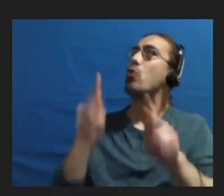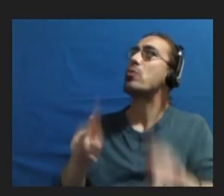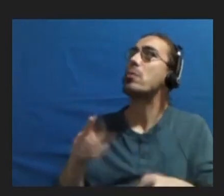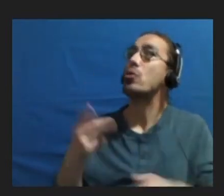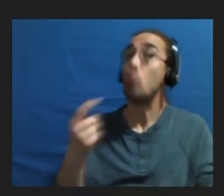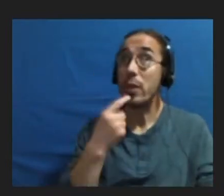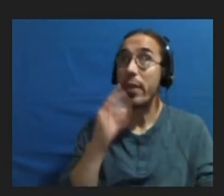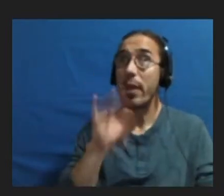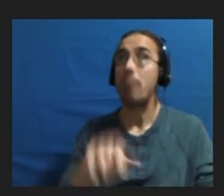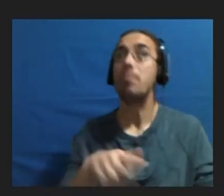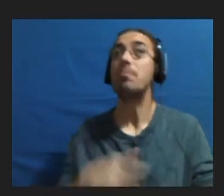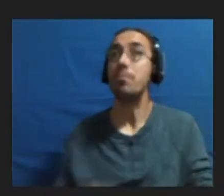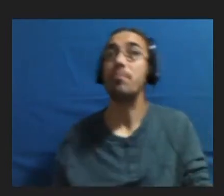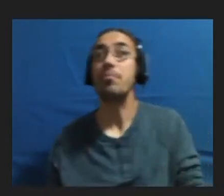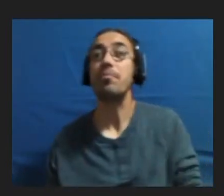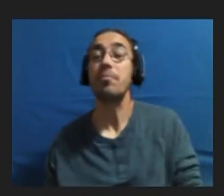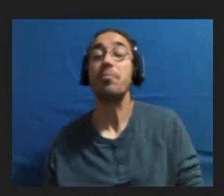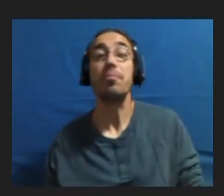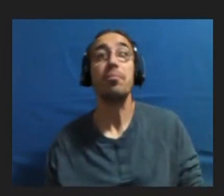And